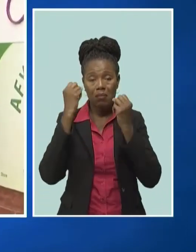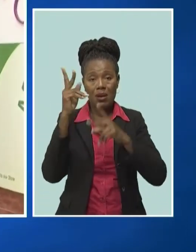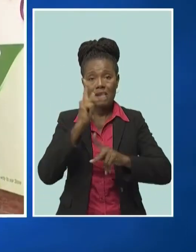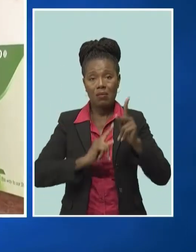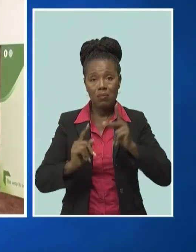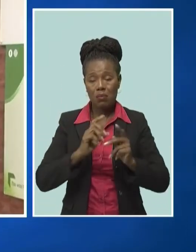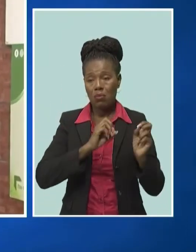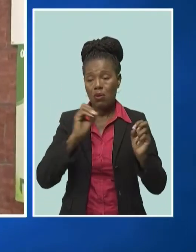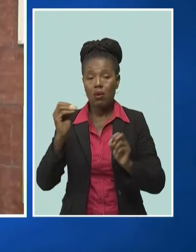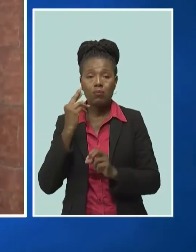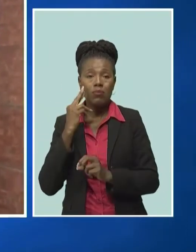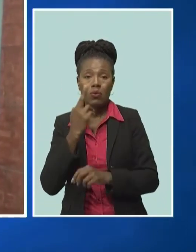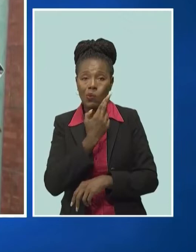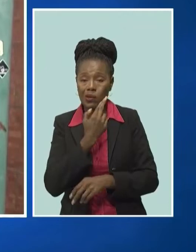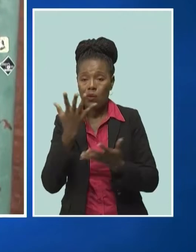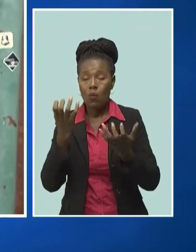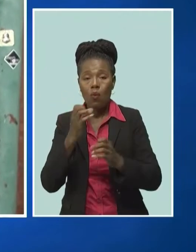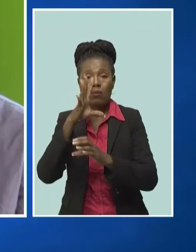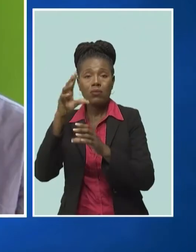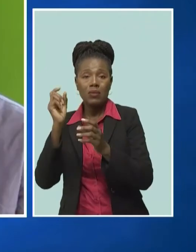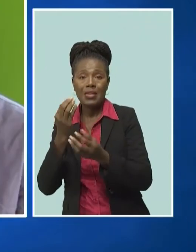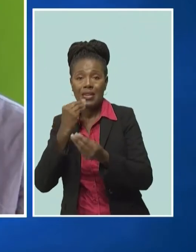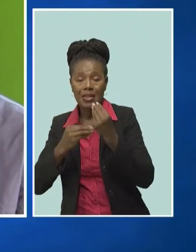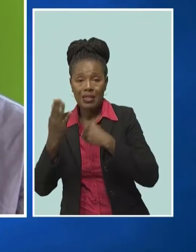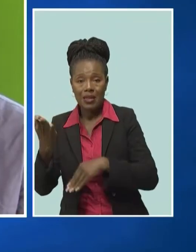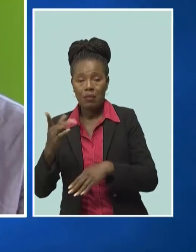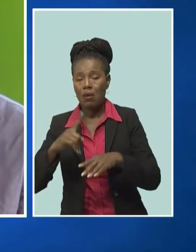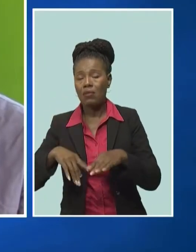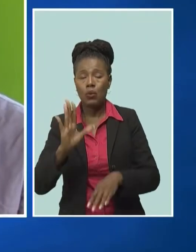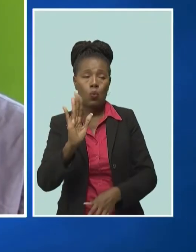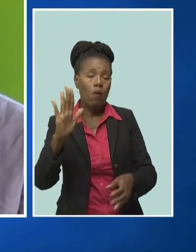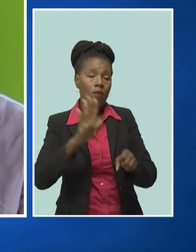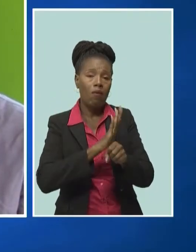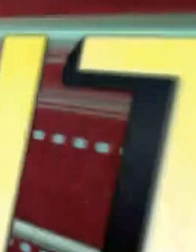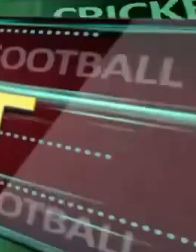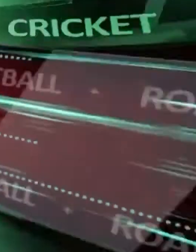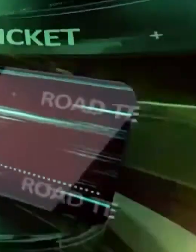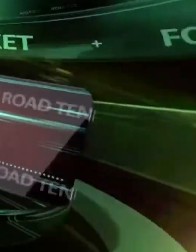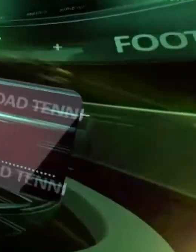can have extra space, like in the alley, for example, we can solve that problem.